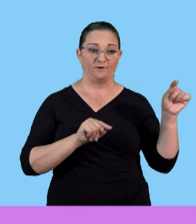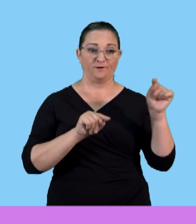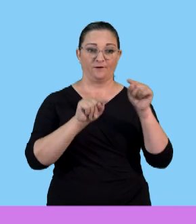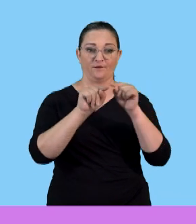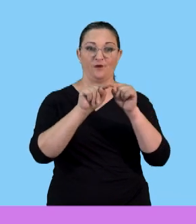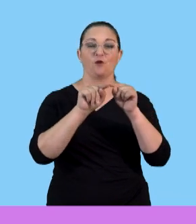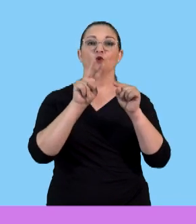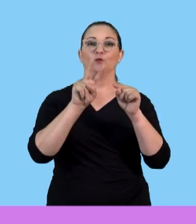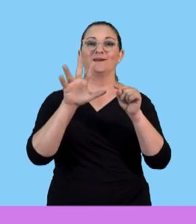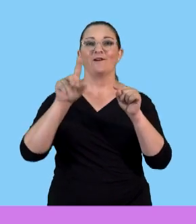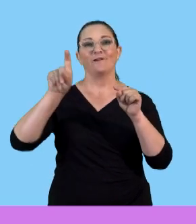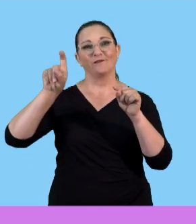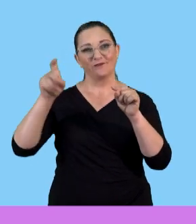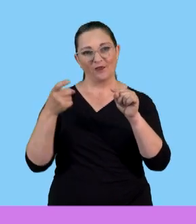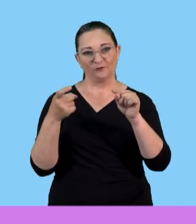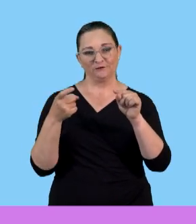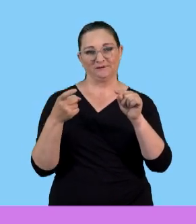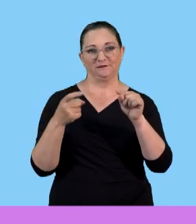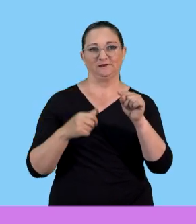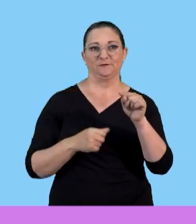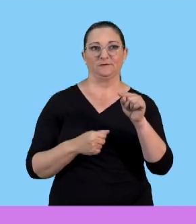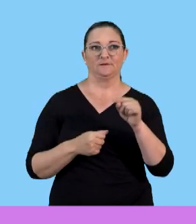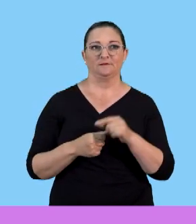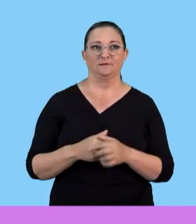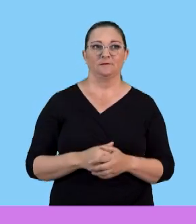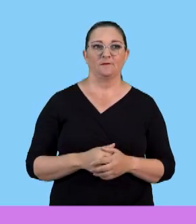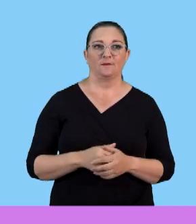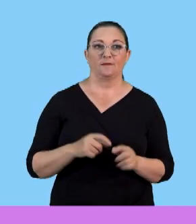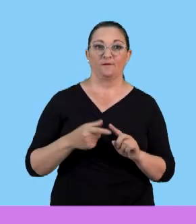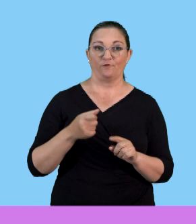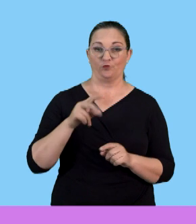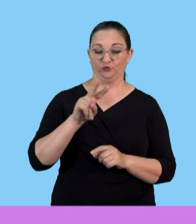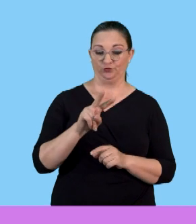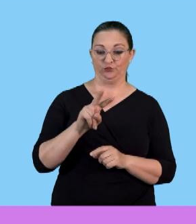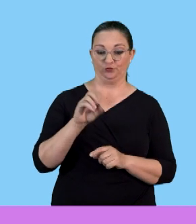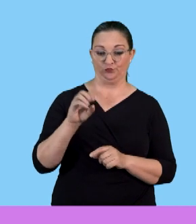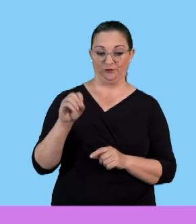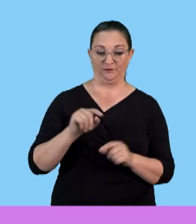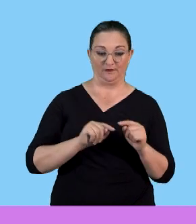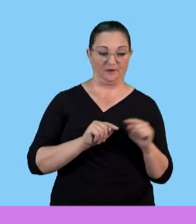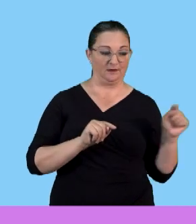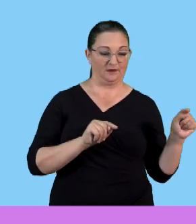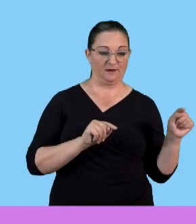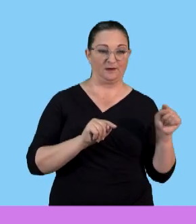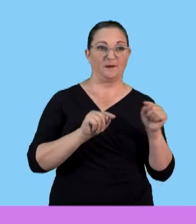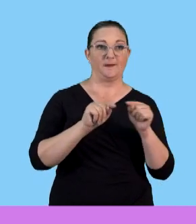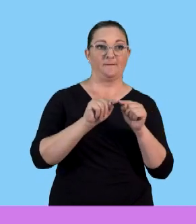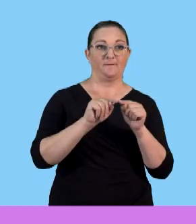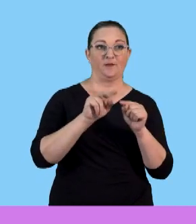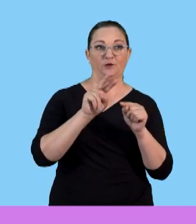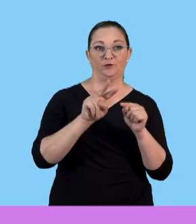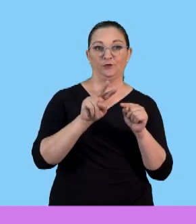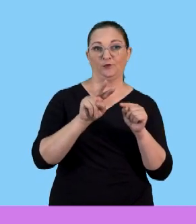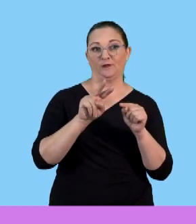25,000, because these amounts, it should be in thousand. So from 200, we go to 25. So